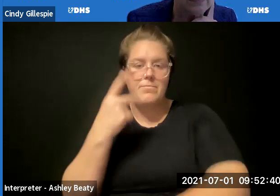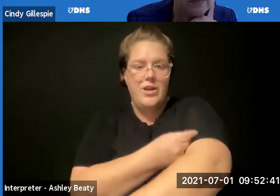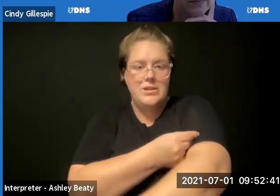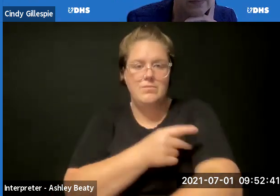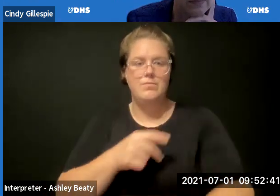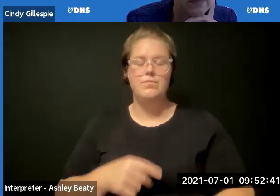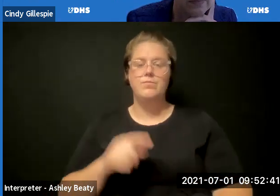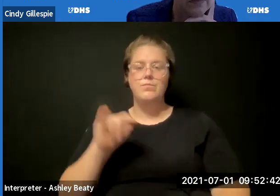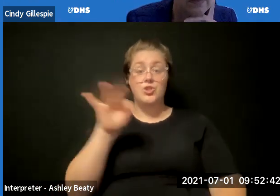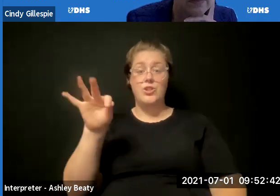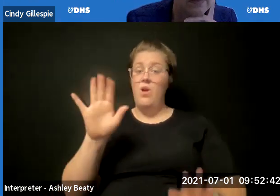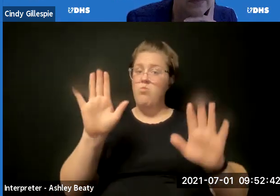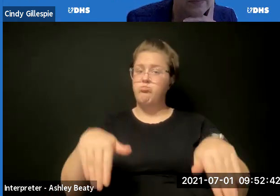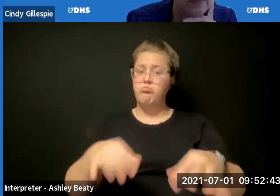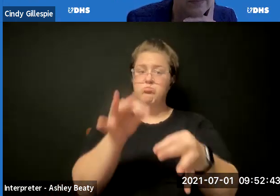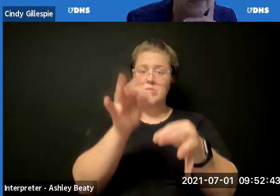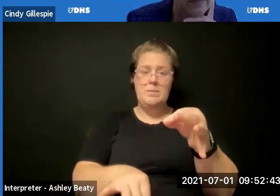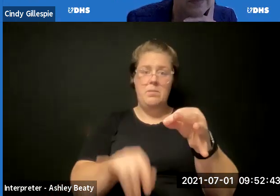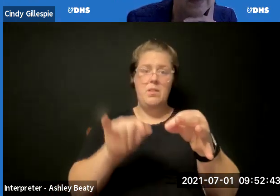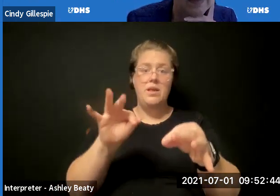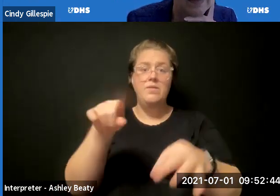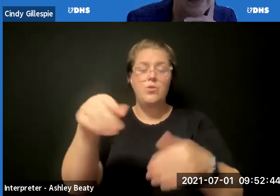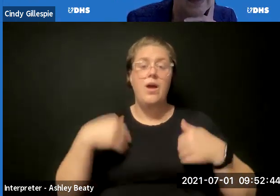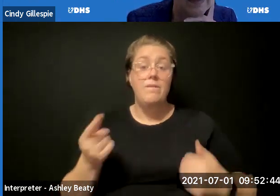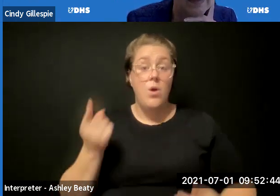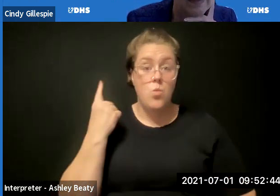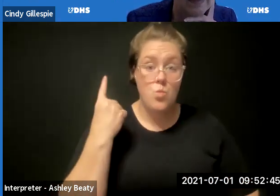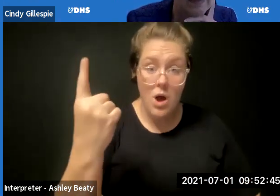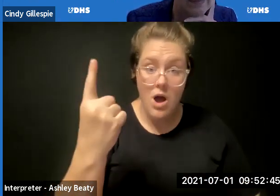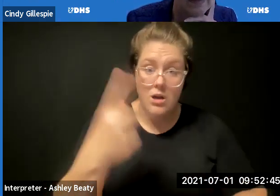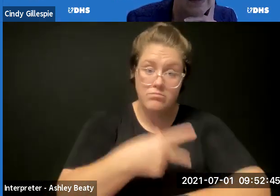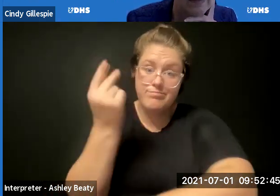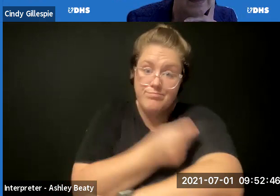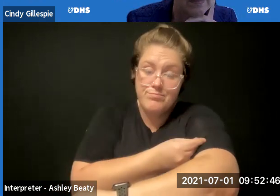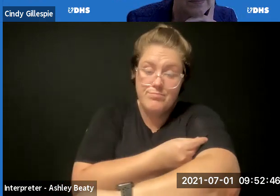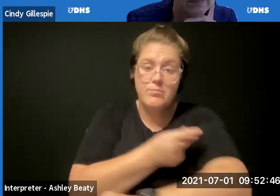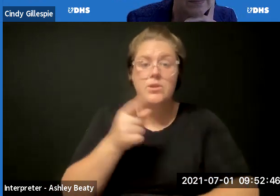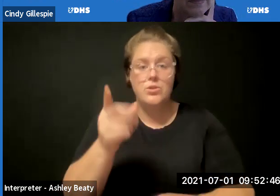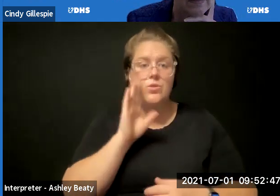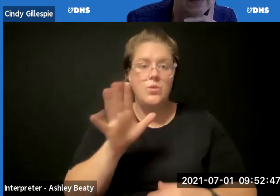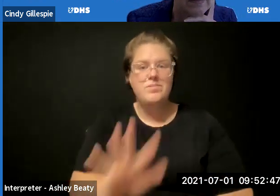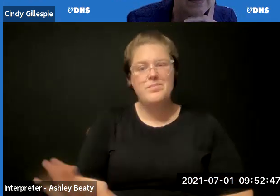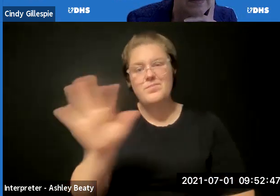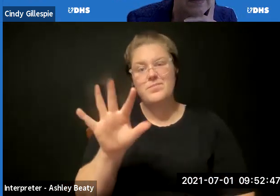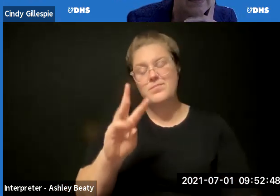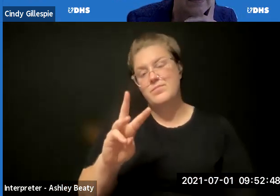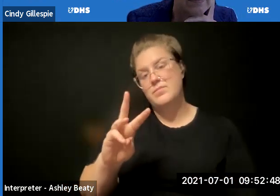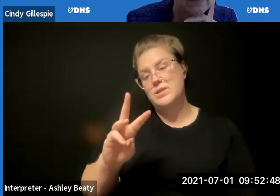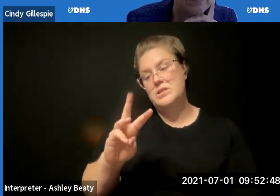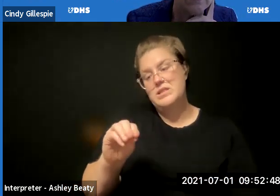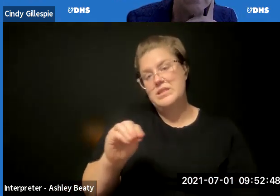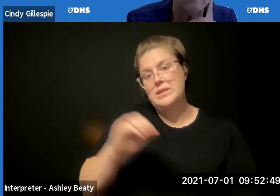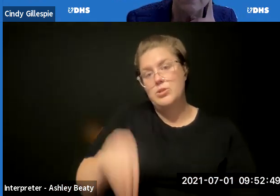the vaccine, you're probably going to be looking in the range, it varies slightly, but in the range of about 60% greater